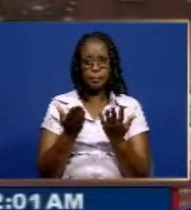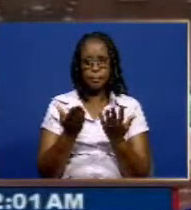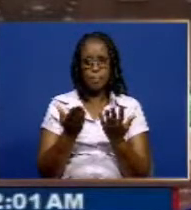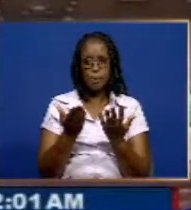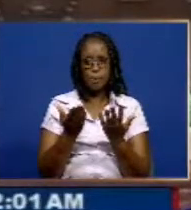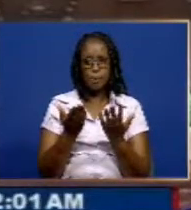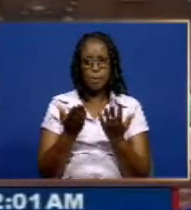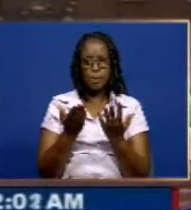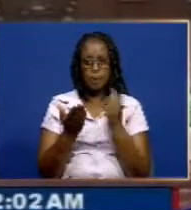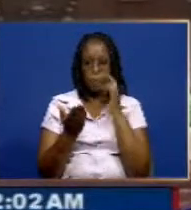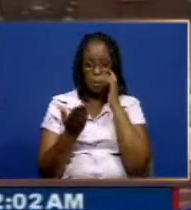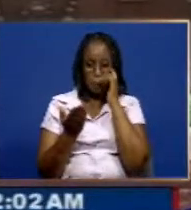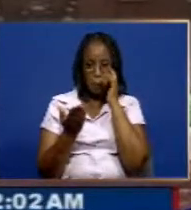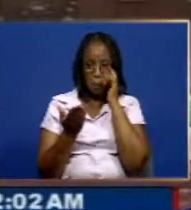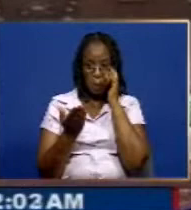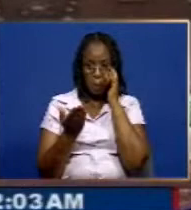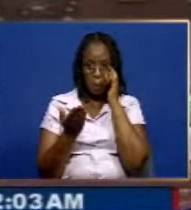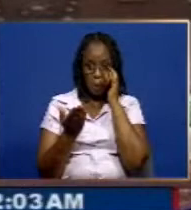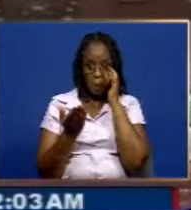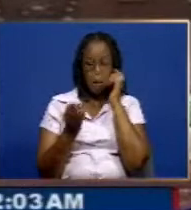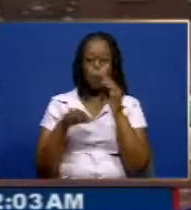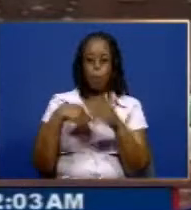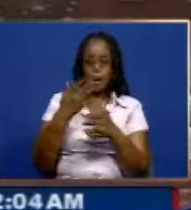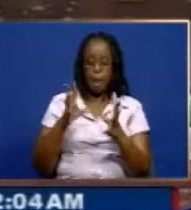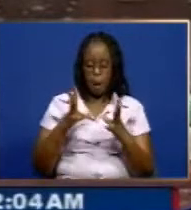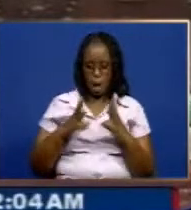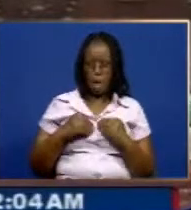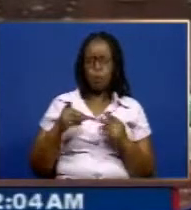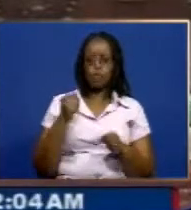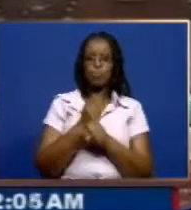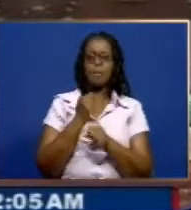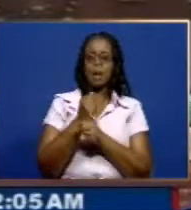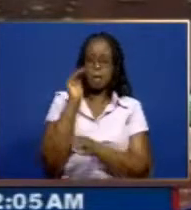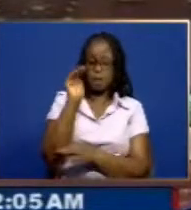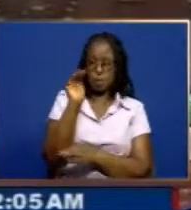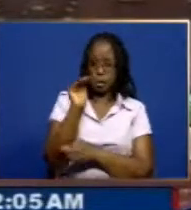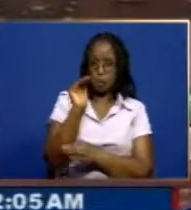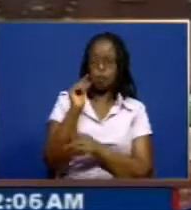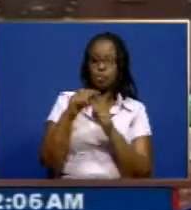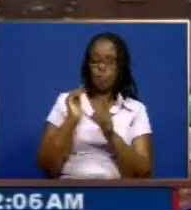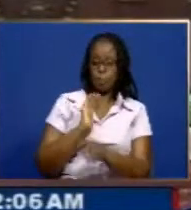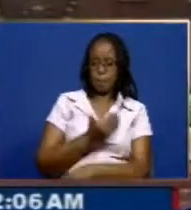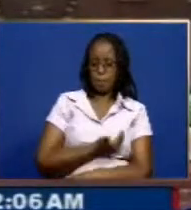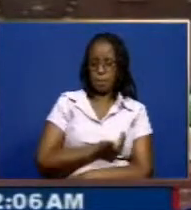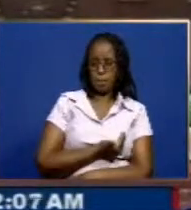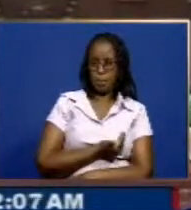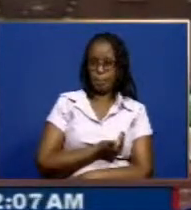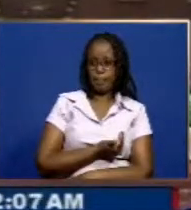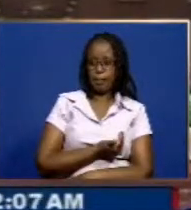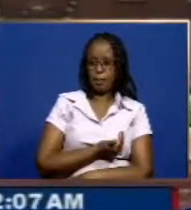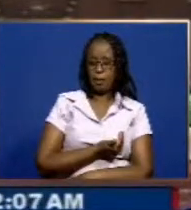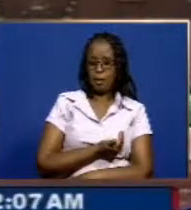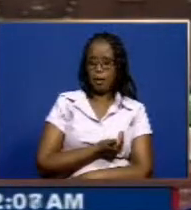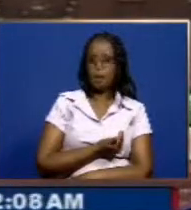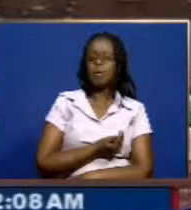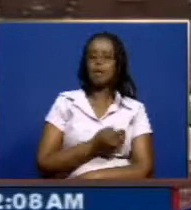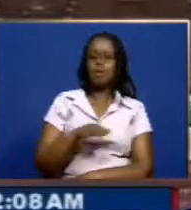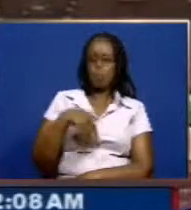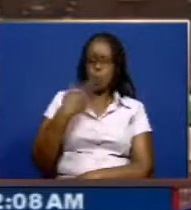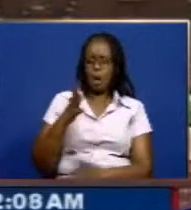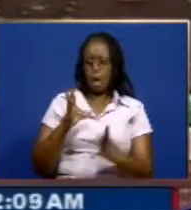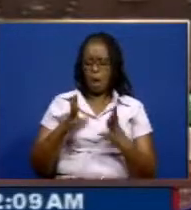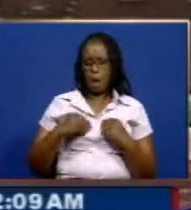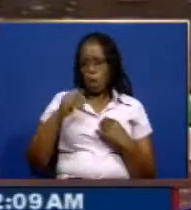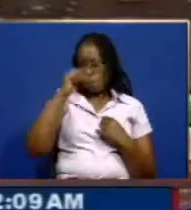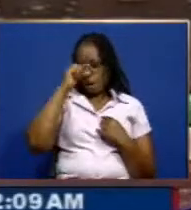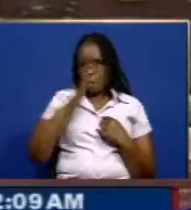Nasir, to make the request formally to the committee, and then I will allow the governor to respond,